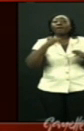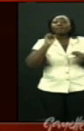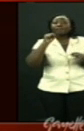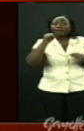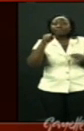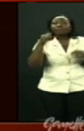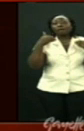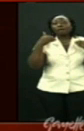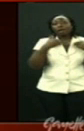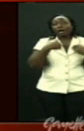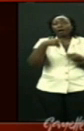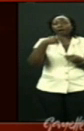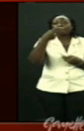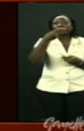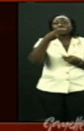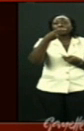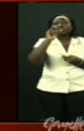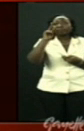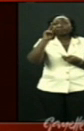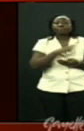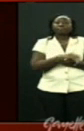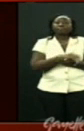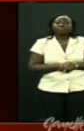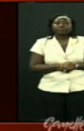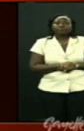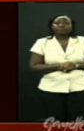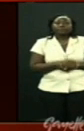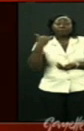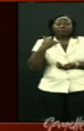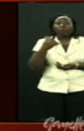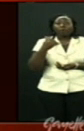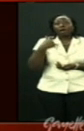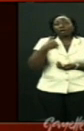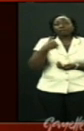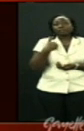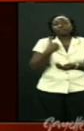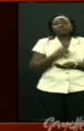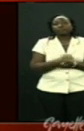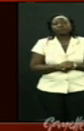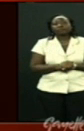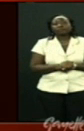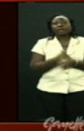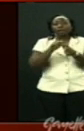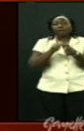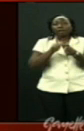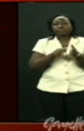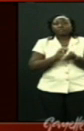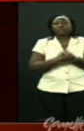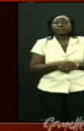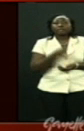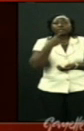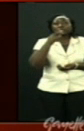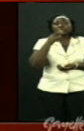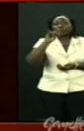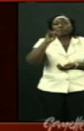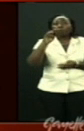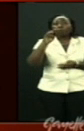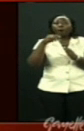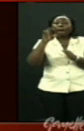virus, and for a similar period in 2010, there are 52 new infections. Of that number, 24 are males